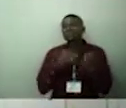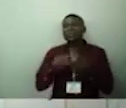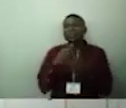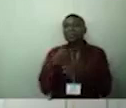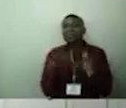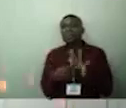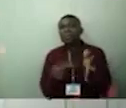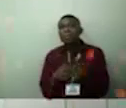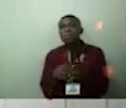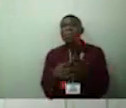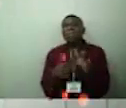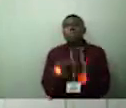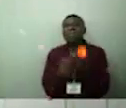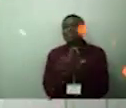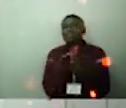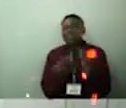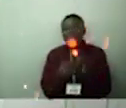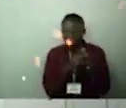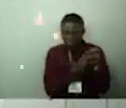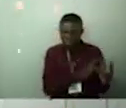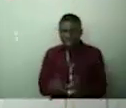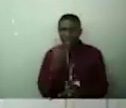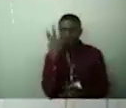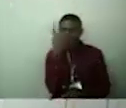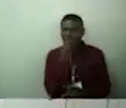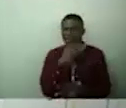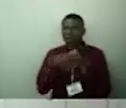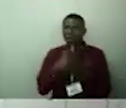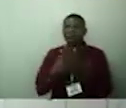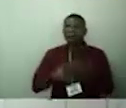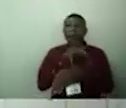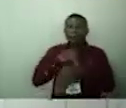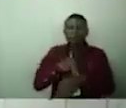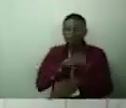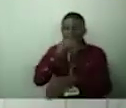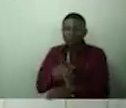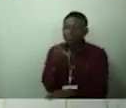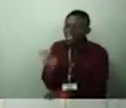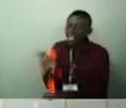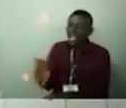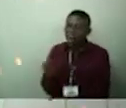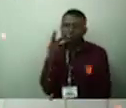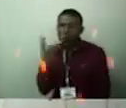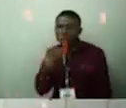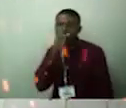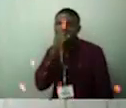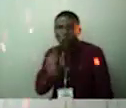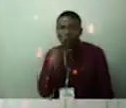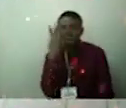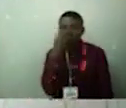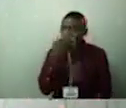a dual kind of arrangement. Other nations must be there to enjoy the beauty and the glory of